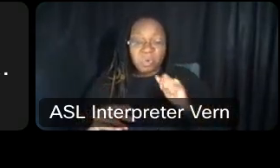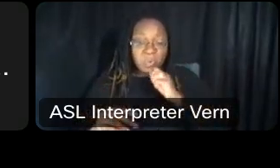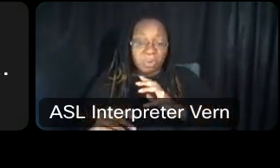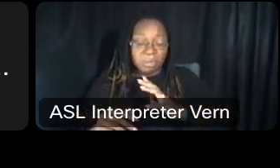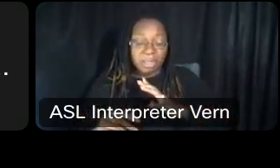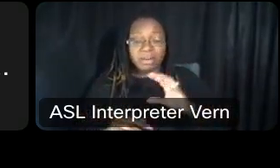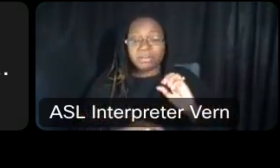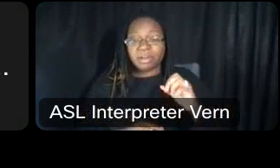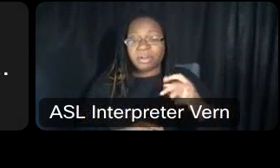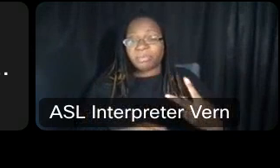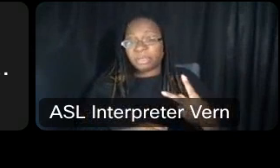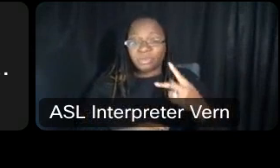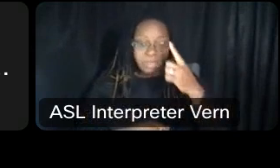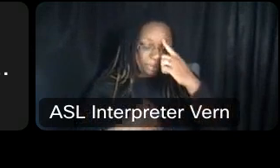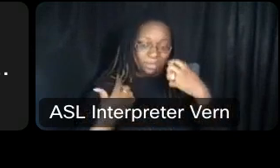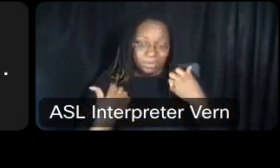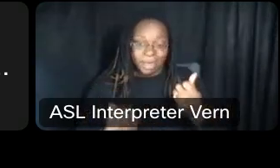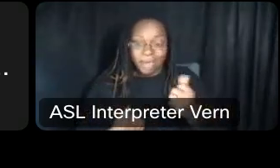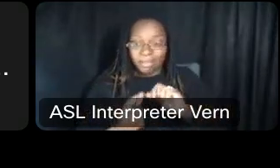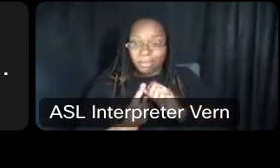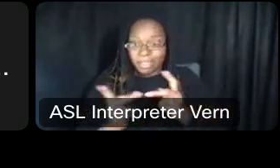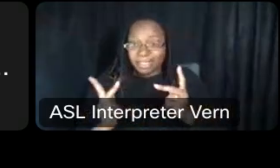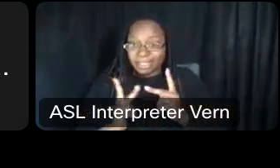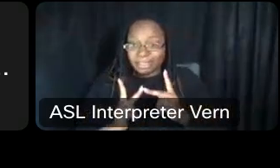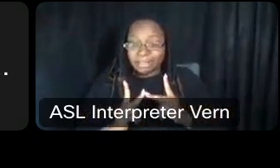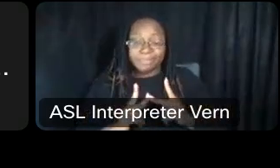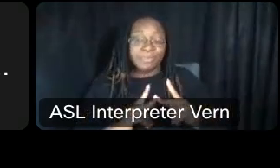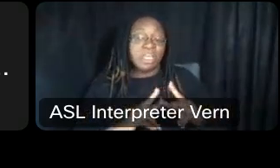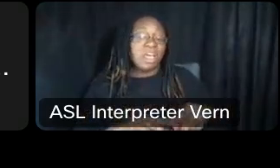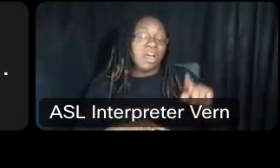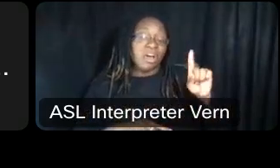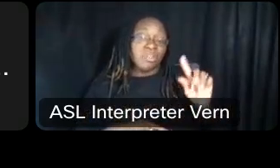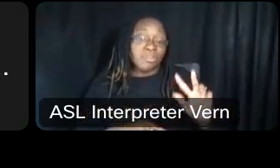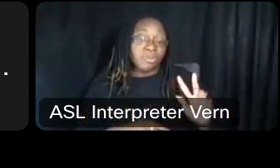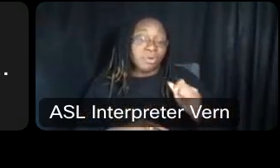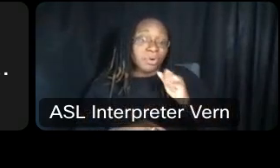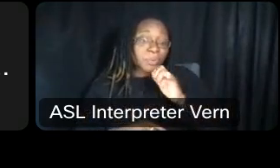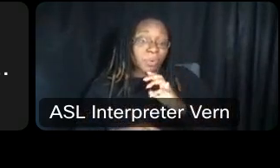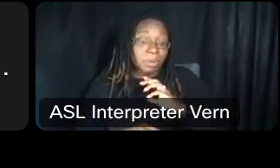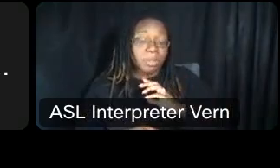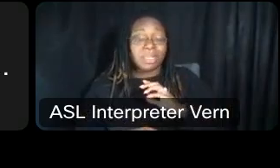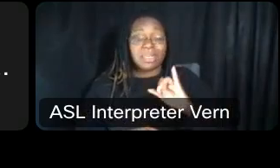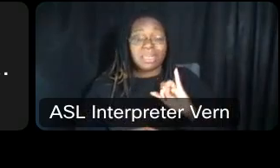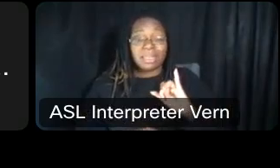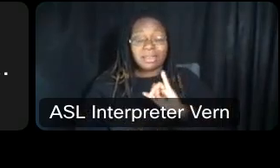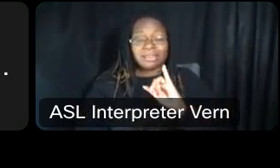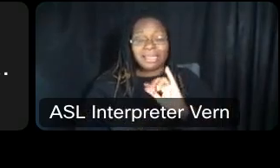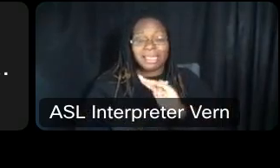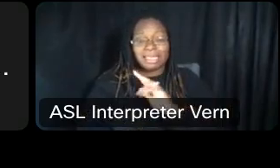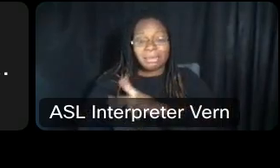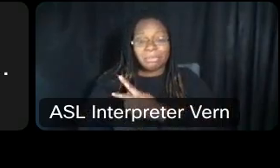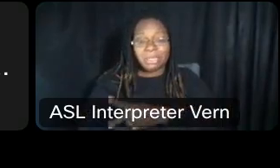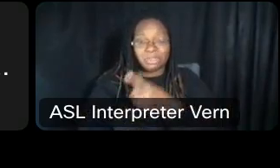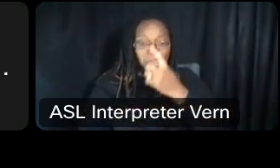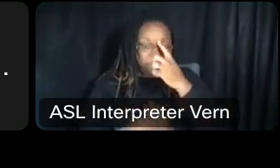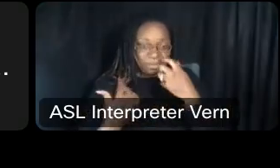health settings, and then anywhere from 30 to 60% of women in psychiatric, emergency,